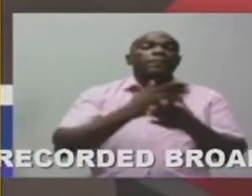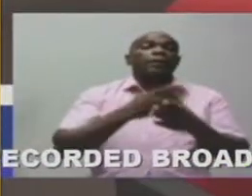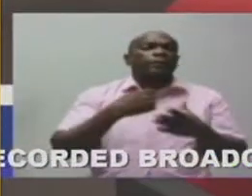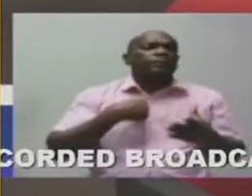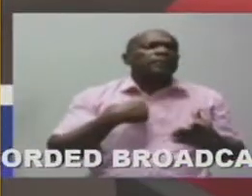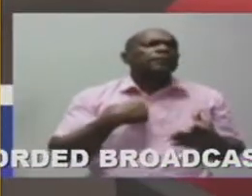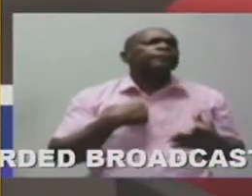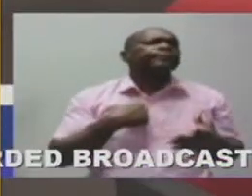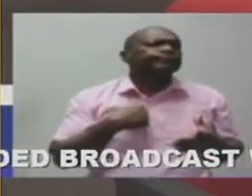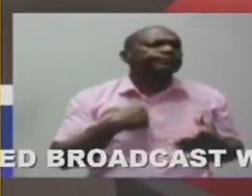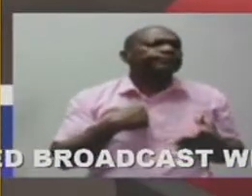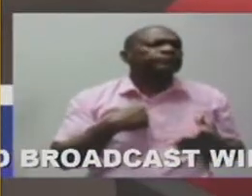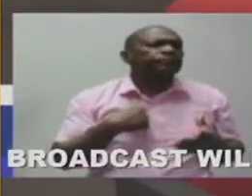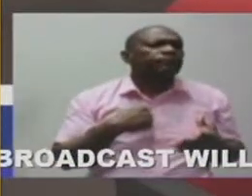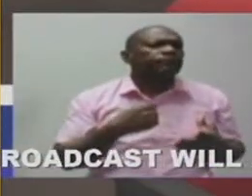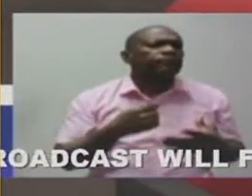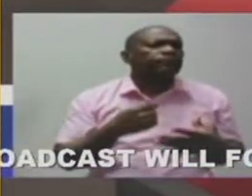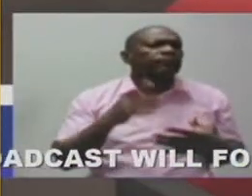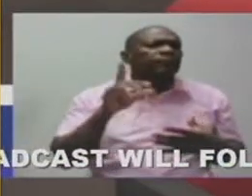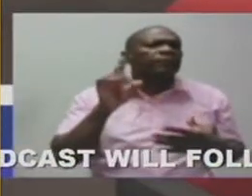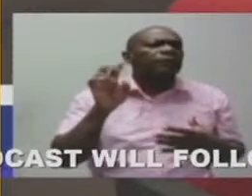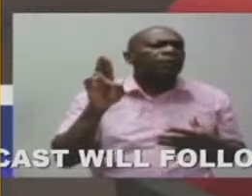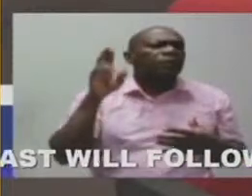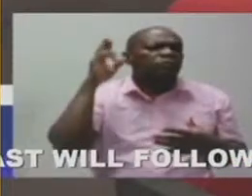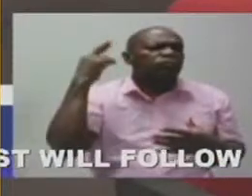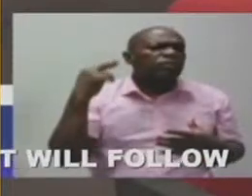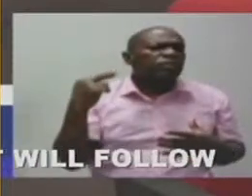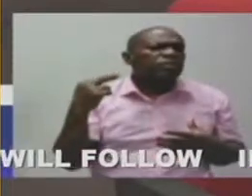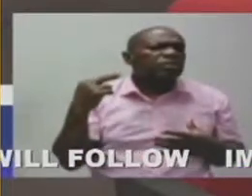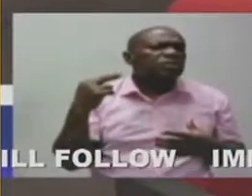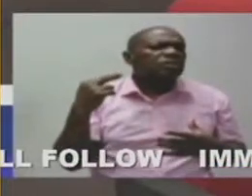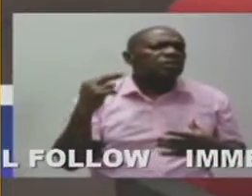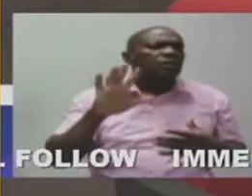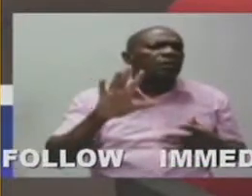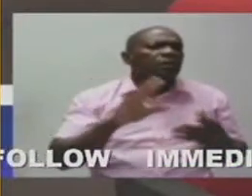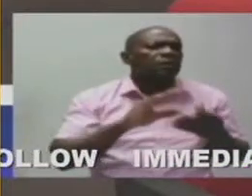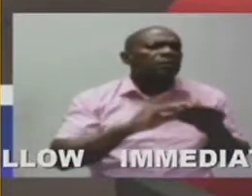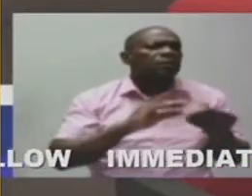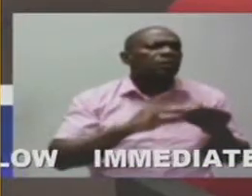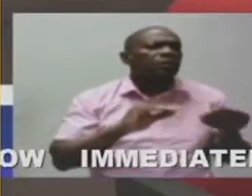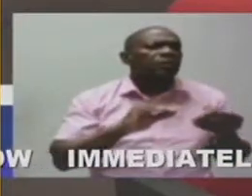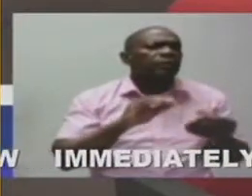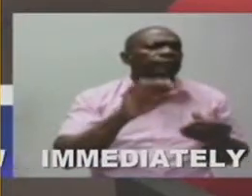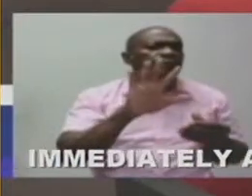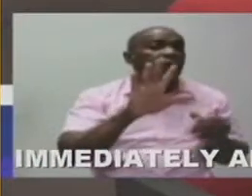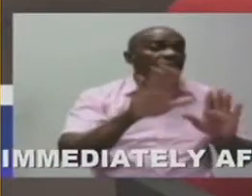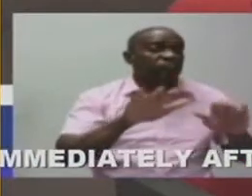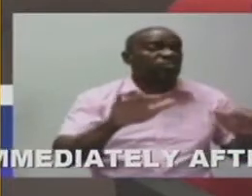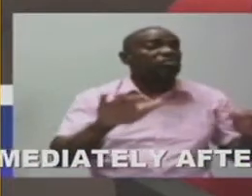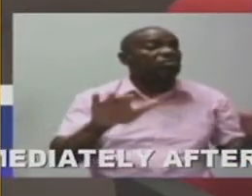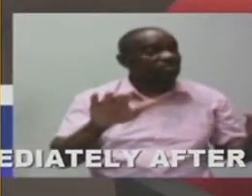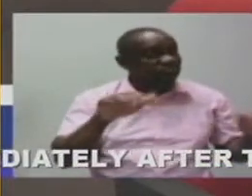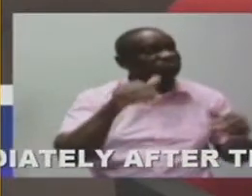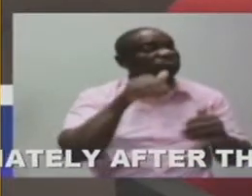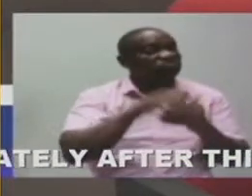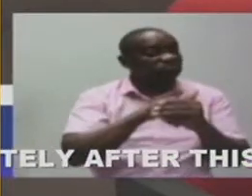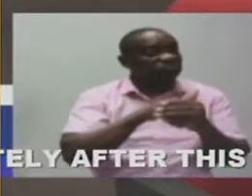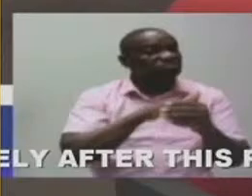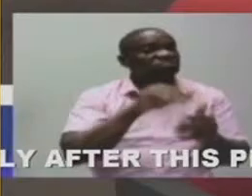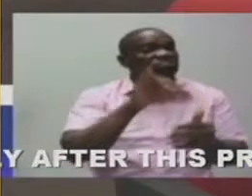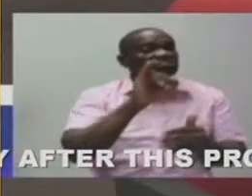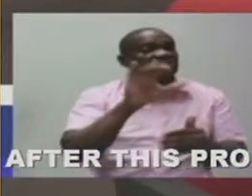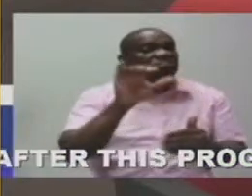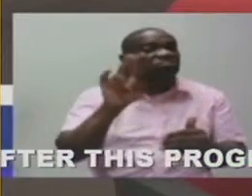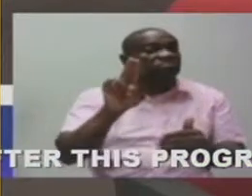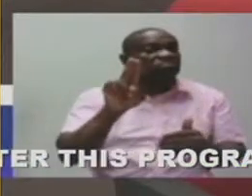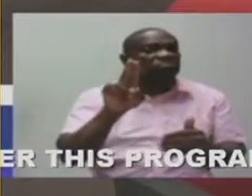found was a little bit concerning is Dr. Richards' revelation that 5 children are in ICU. Would she be